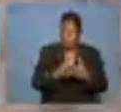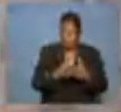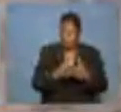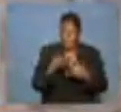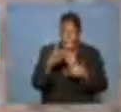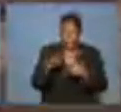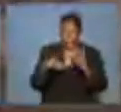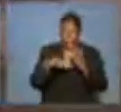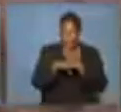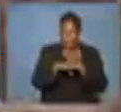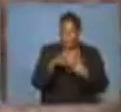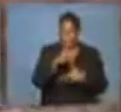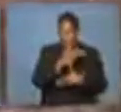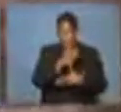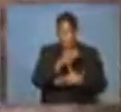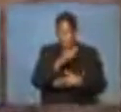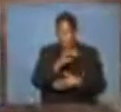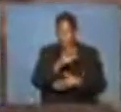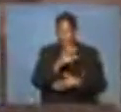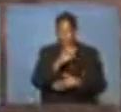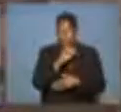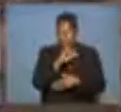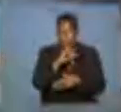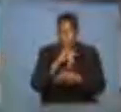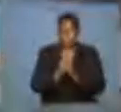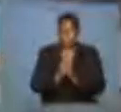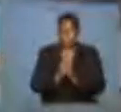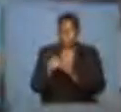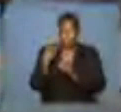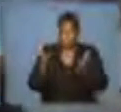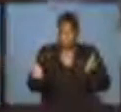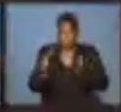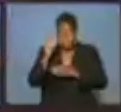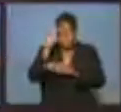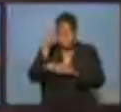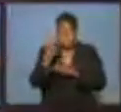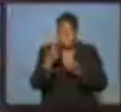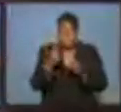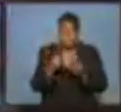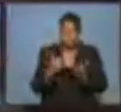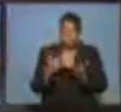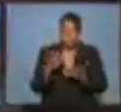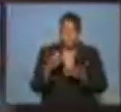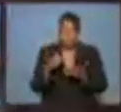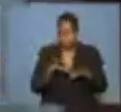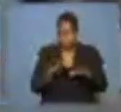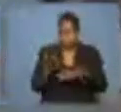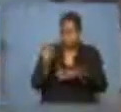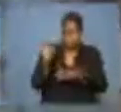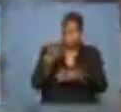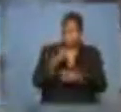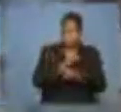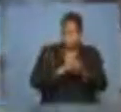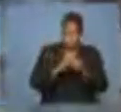the passage of Hurricane Nicole. What we've been encouraging the government to do, and I know it was done in the last storm event,